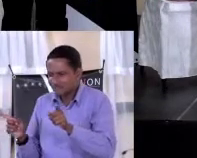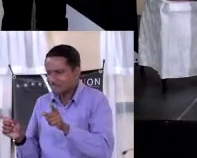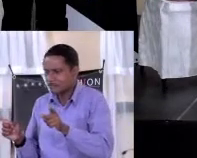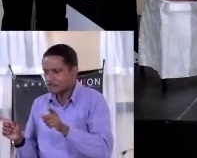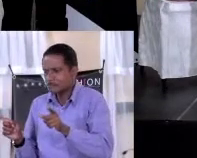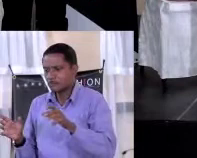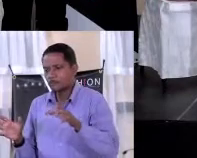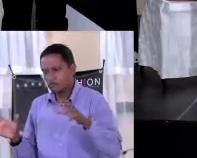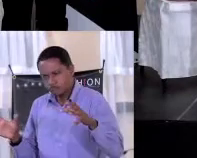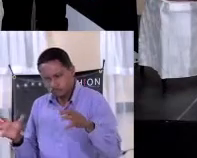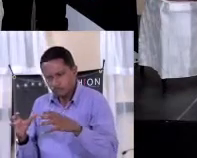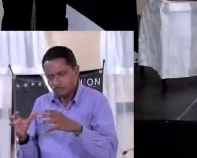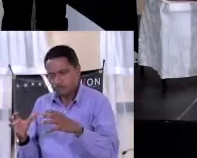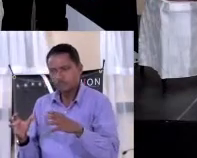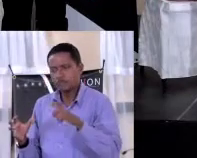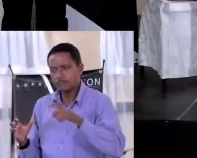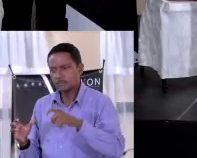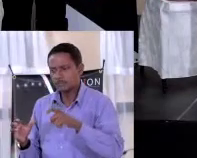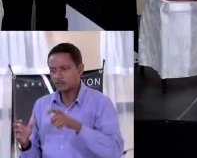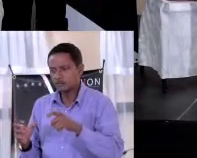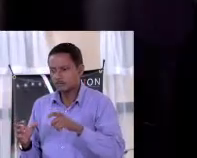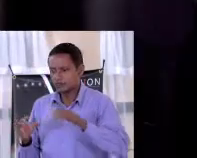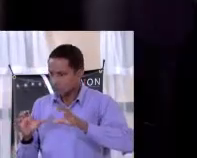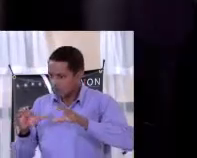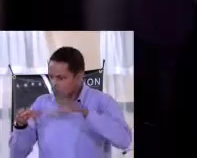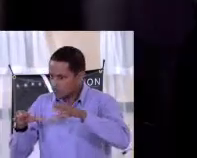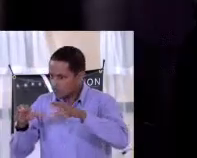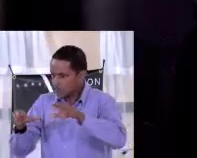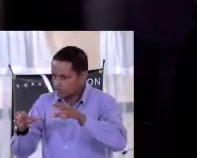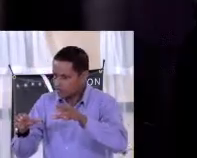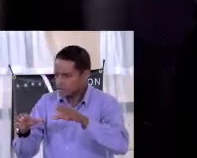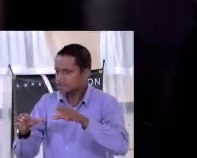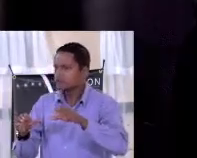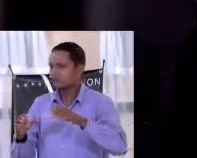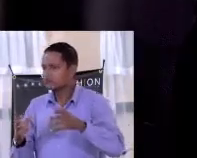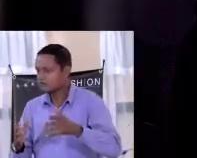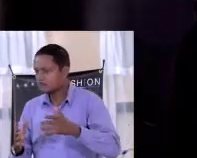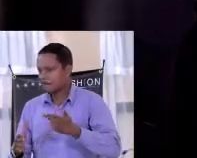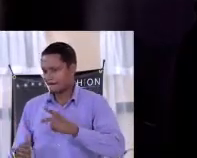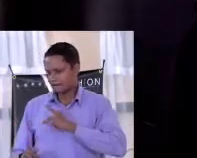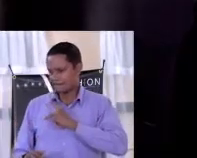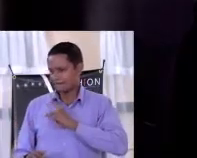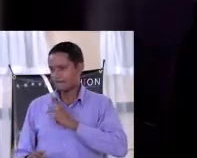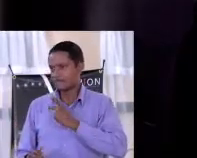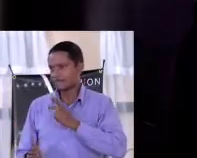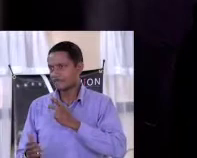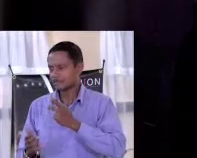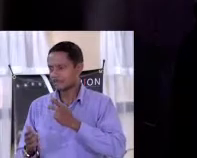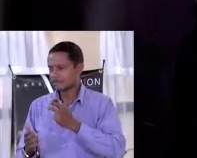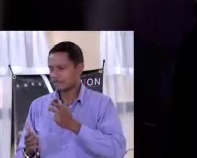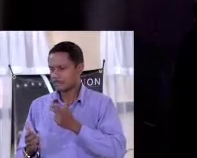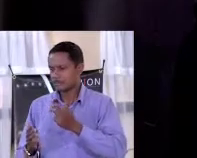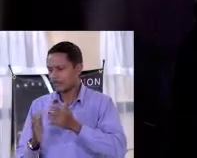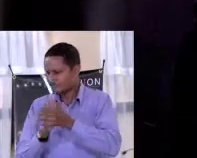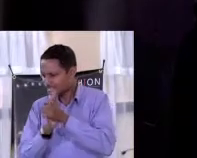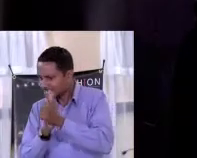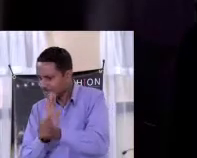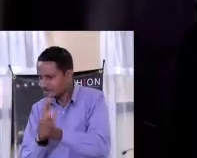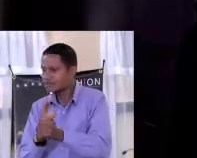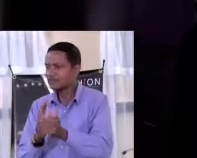Caribbean perspective has to influence how we shape what we do, color how we see